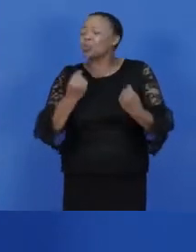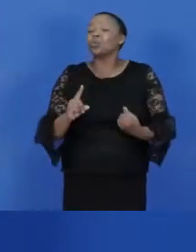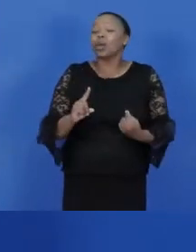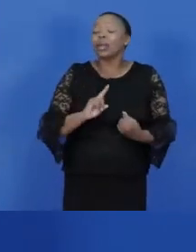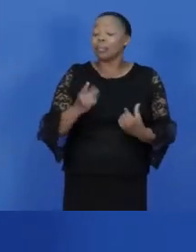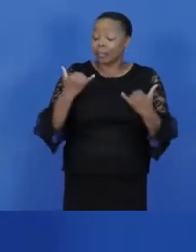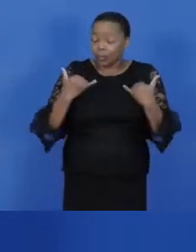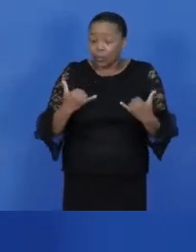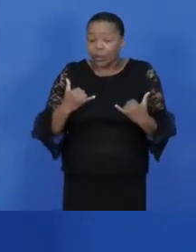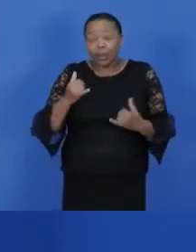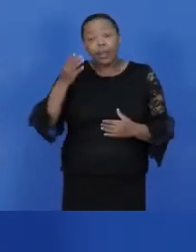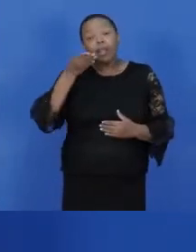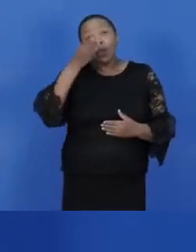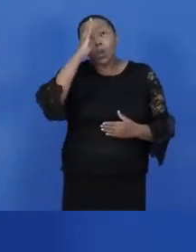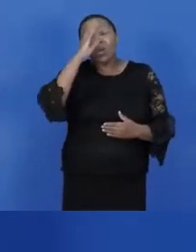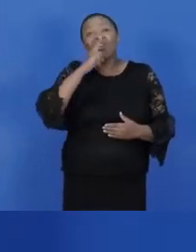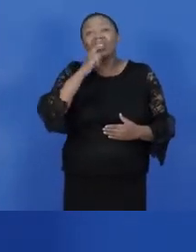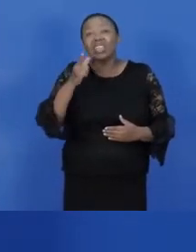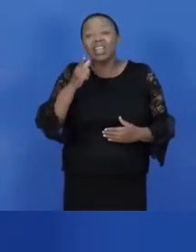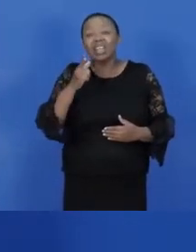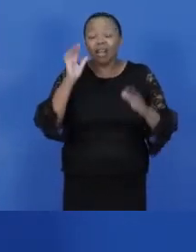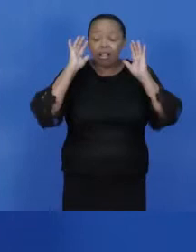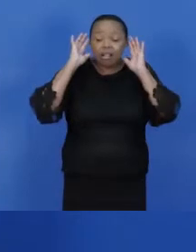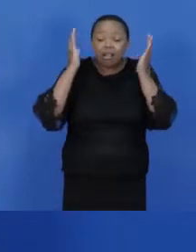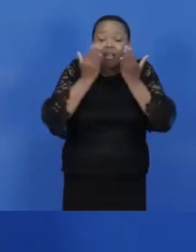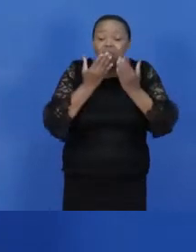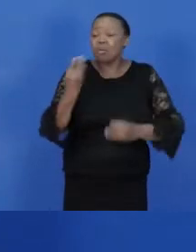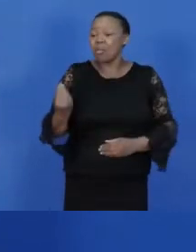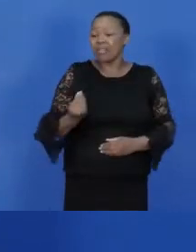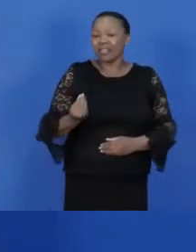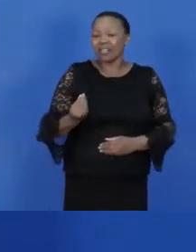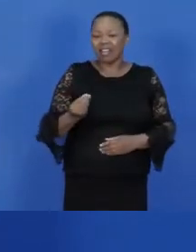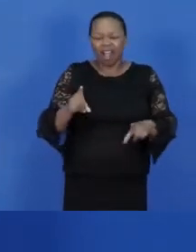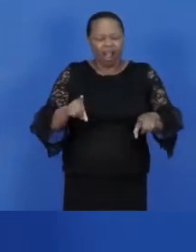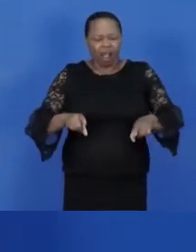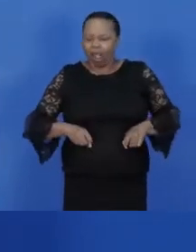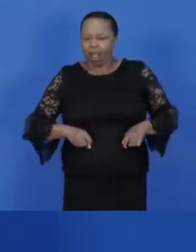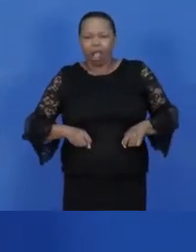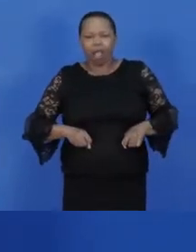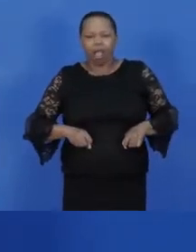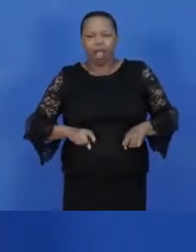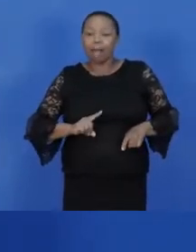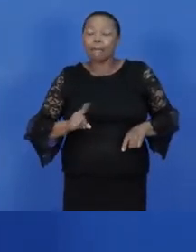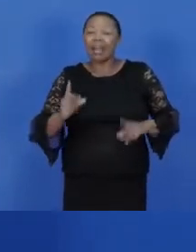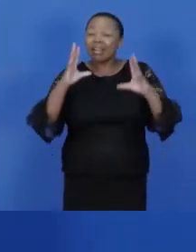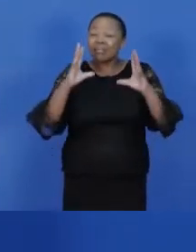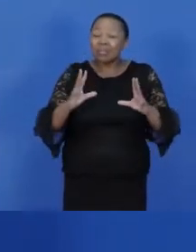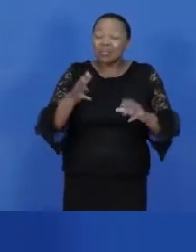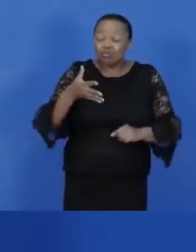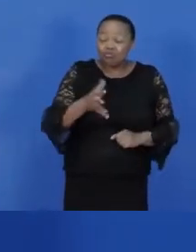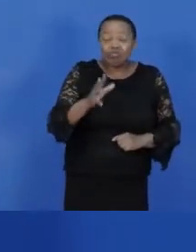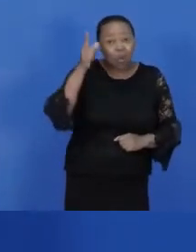do, today God is saying, the young lion lack and suffer hunger, but those who seek the Lord shall not